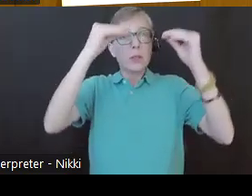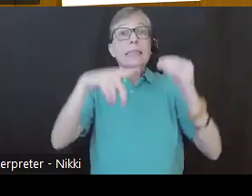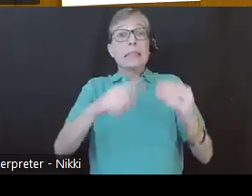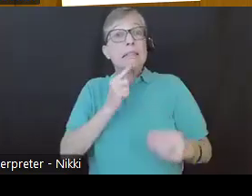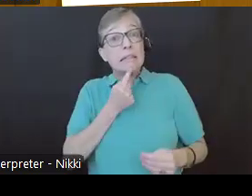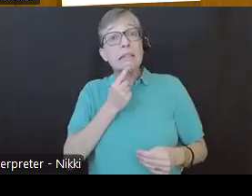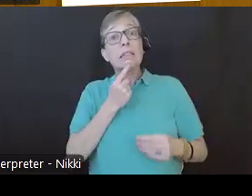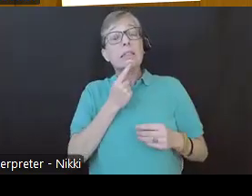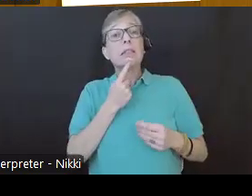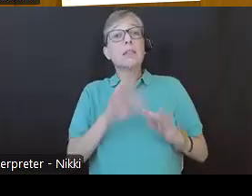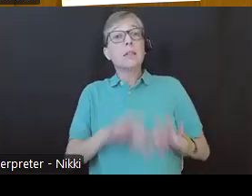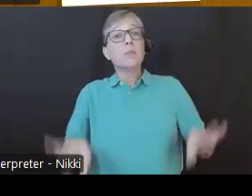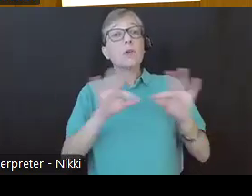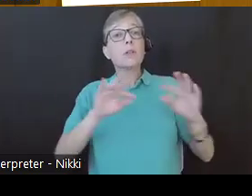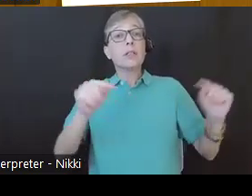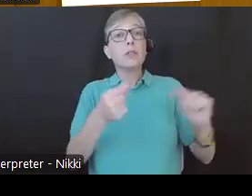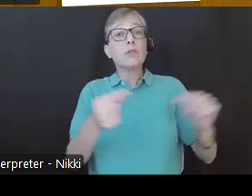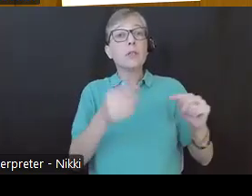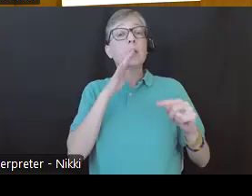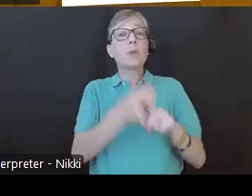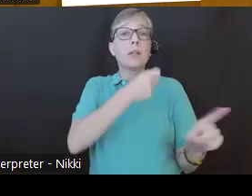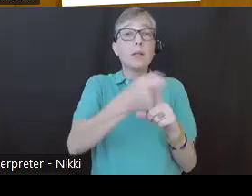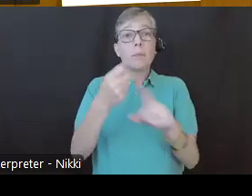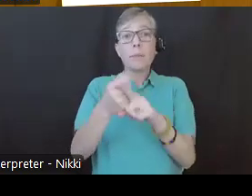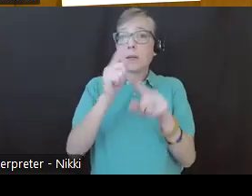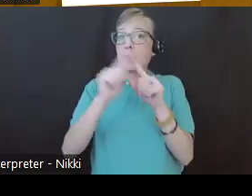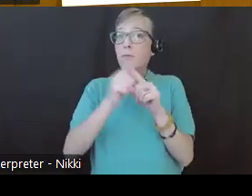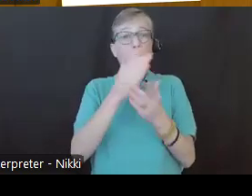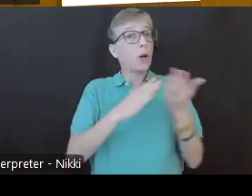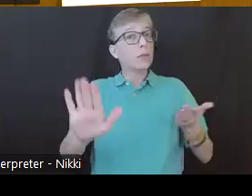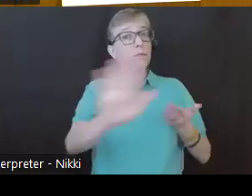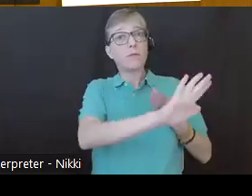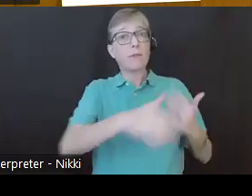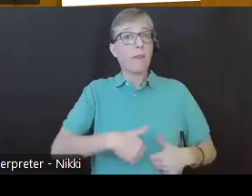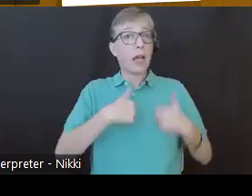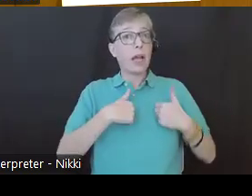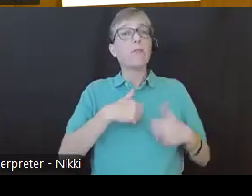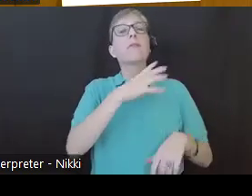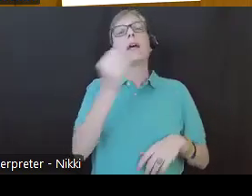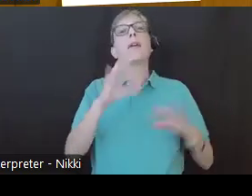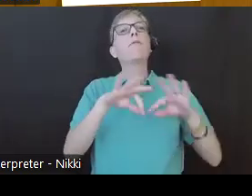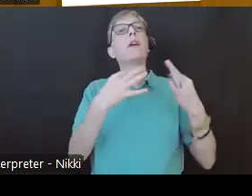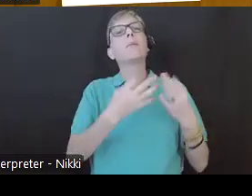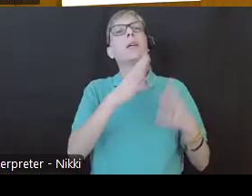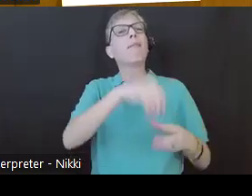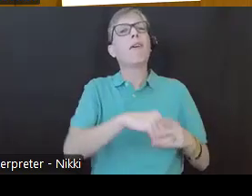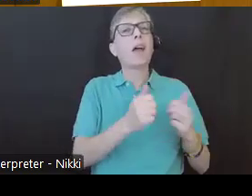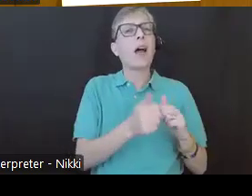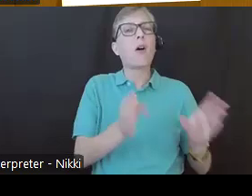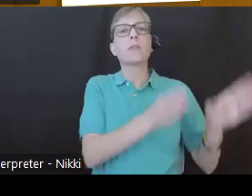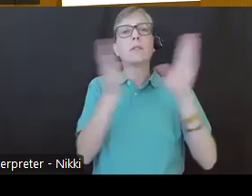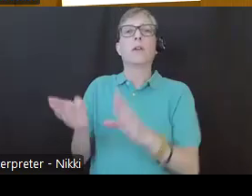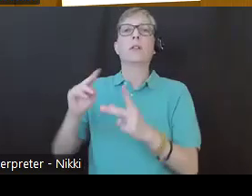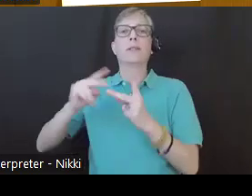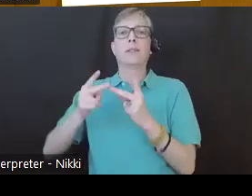changing so many aspects of a person's life. How is family involved? And my second question is about palliative care. Is there a palliative care